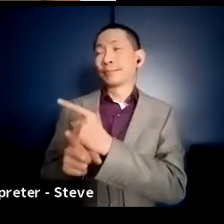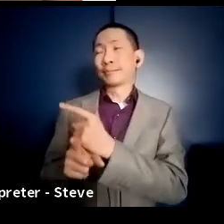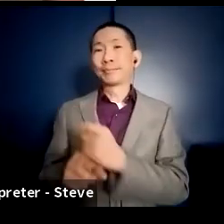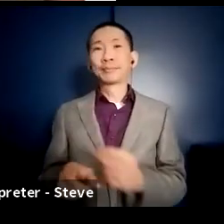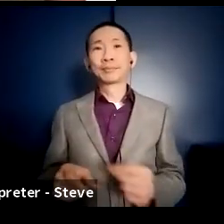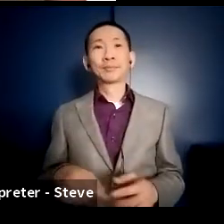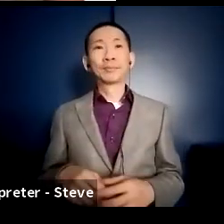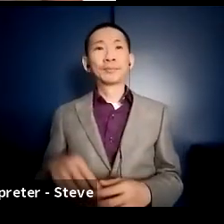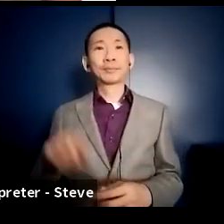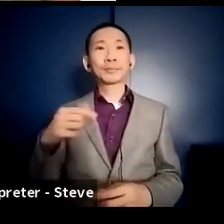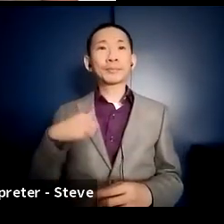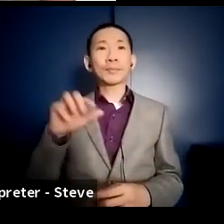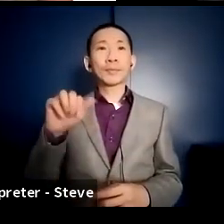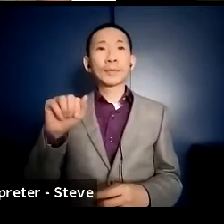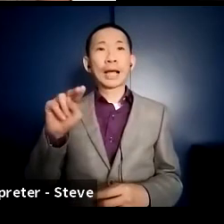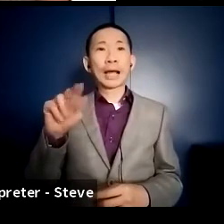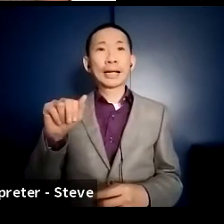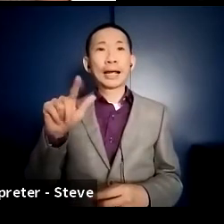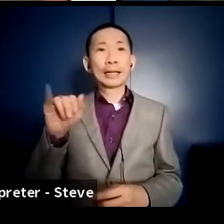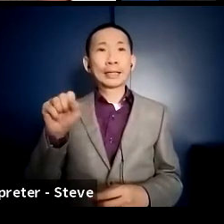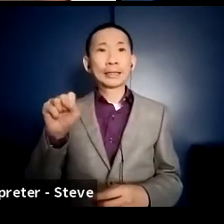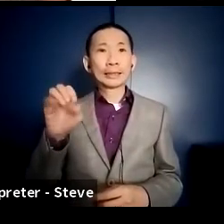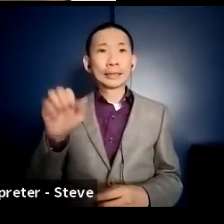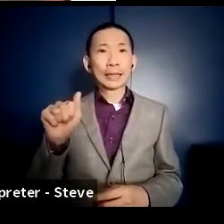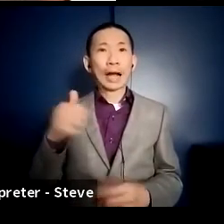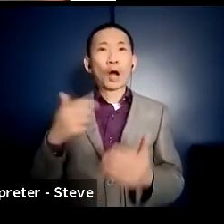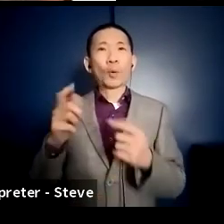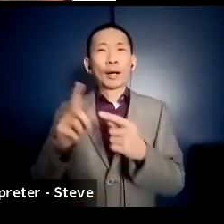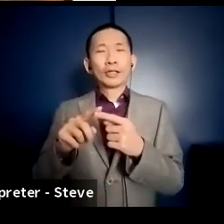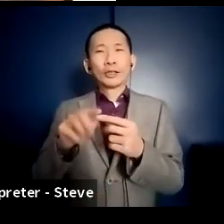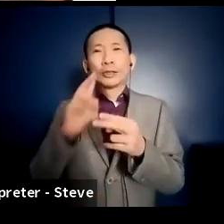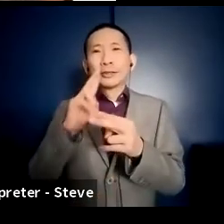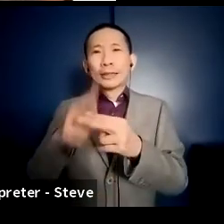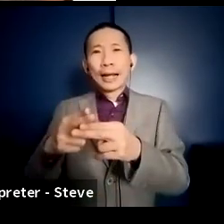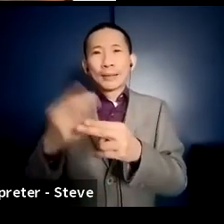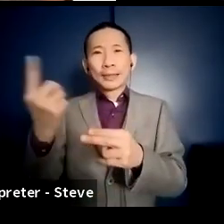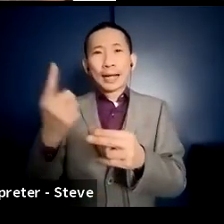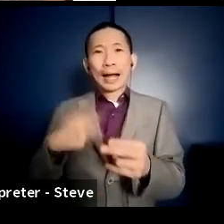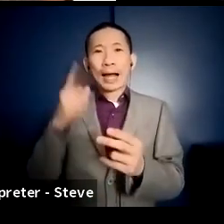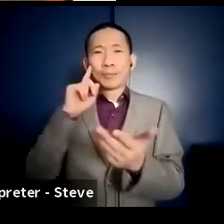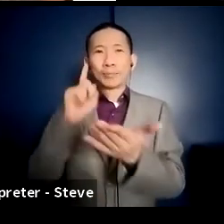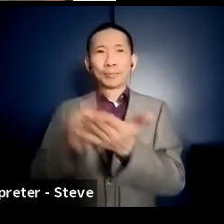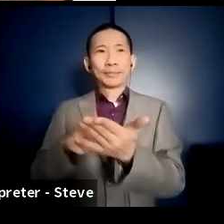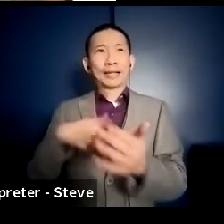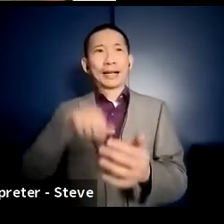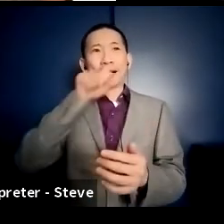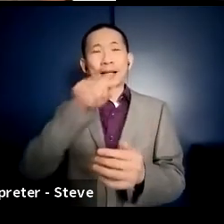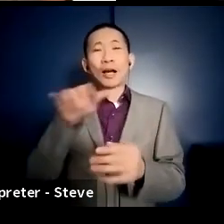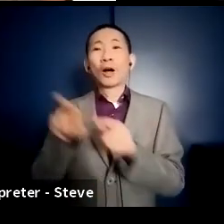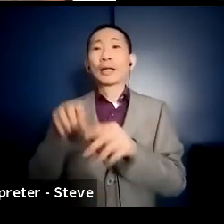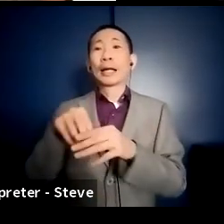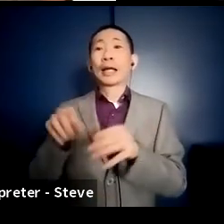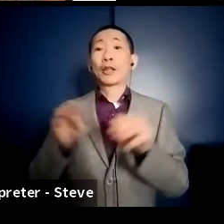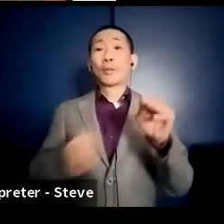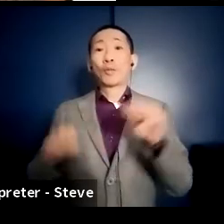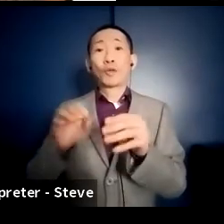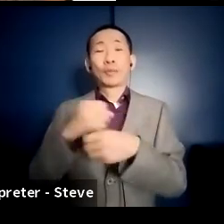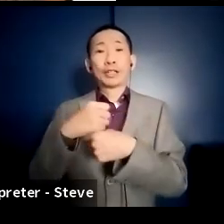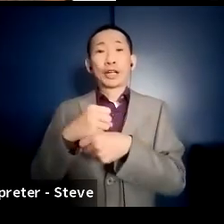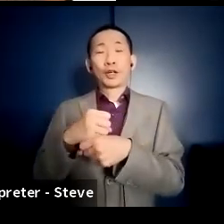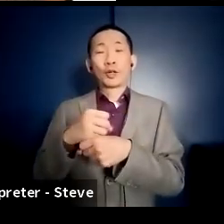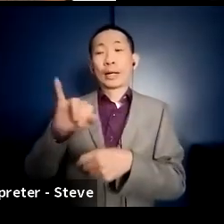Can I just name a thing too that I'm hearing, which I love and which is also in the Movement Generation Just